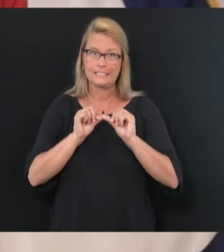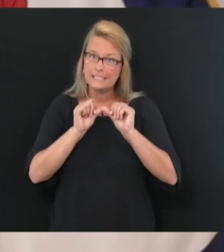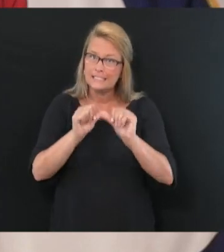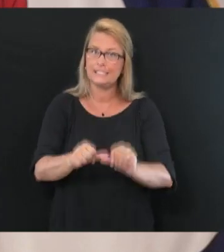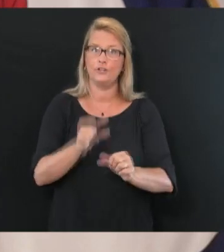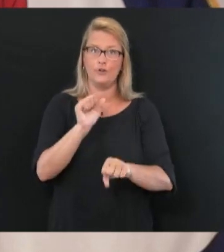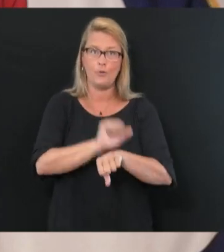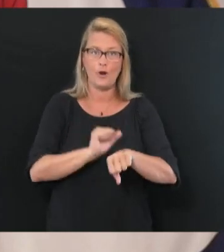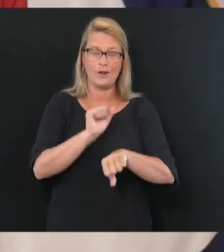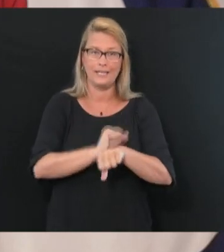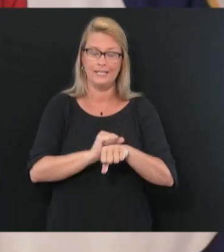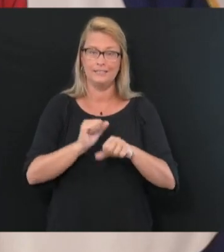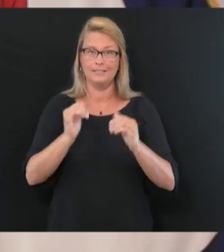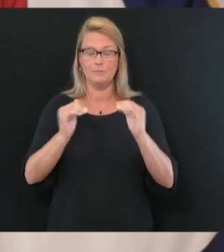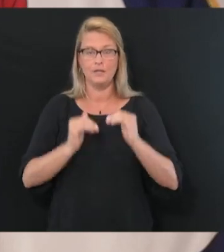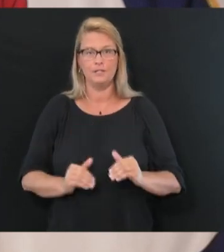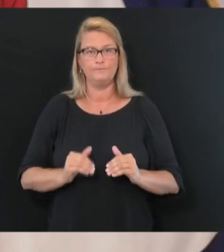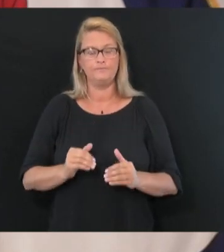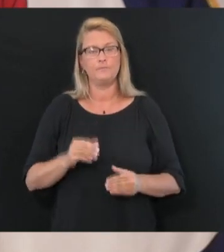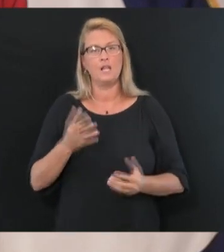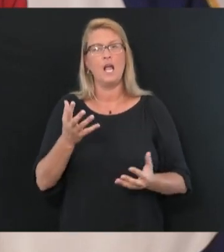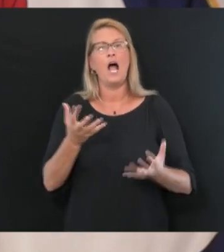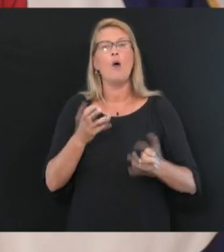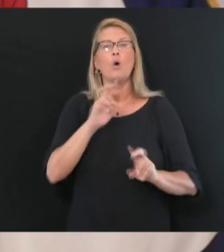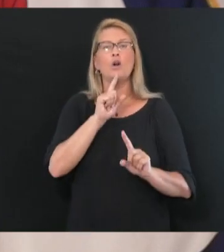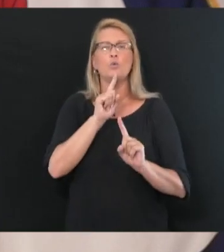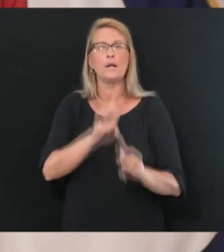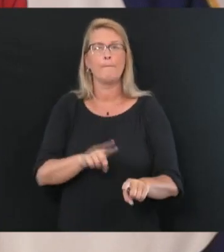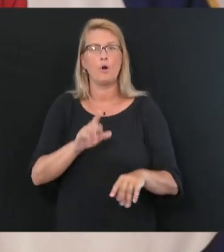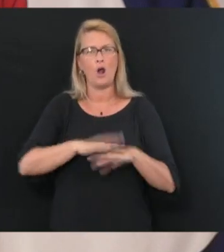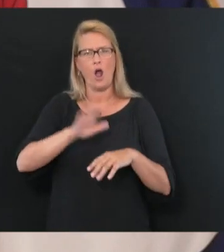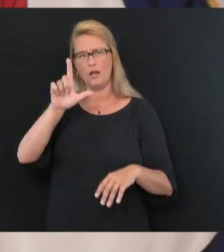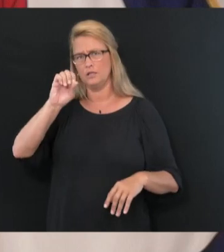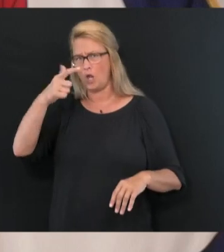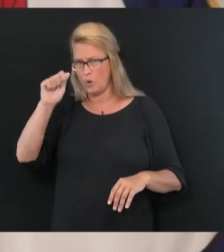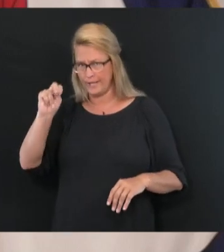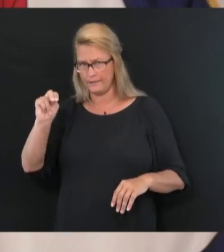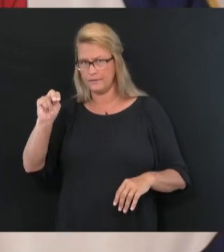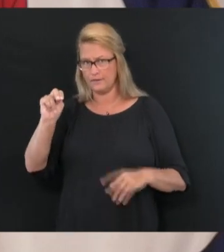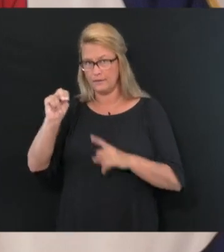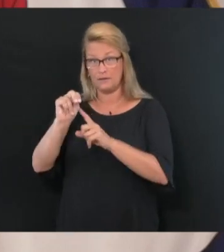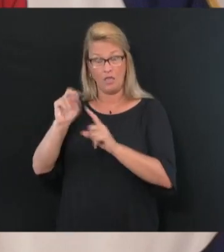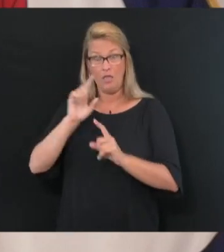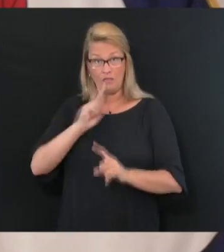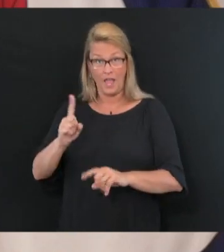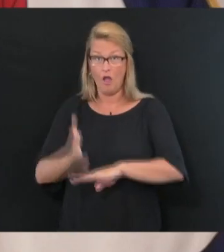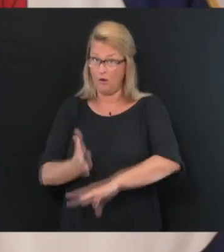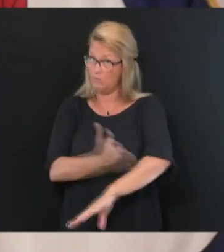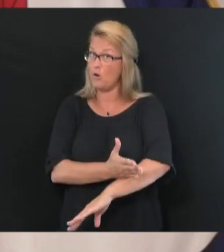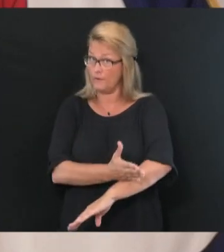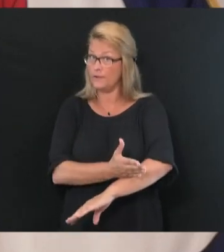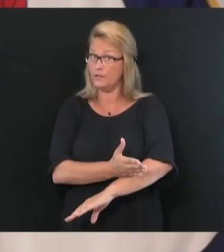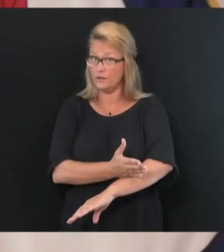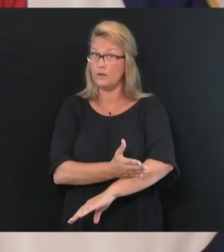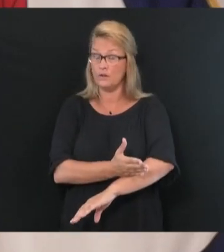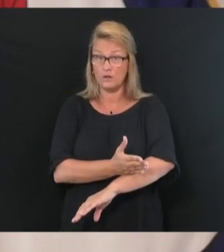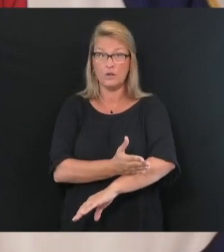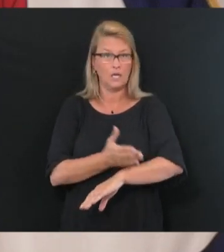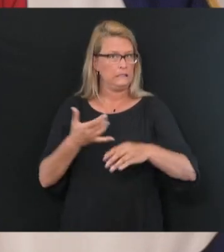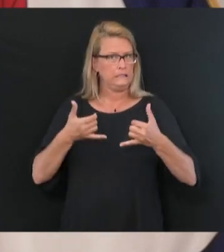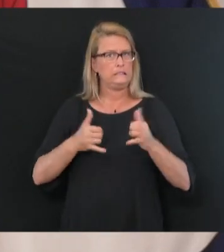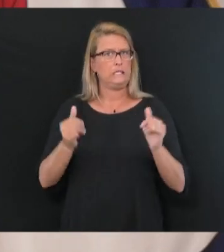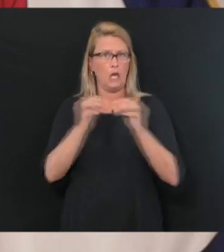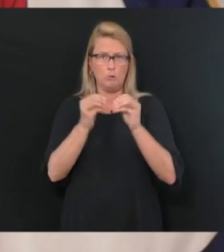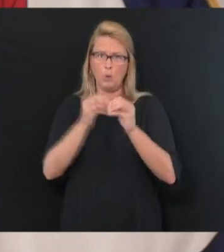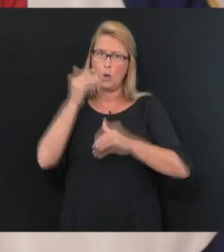best we can. Now, before I go any further, let me report just a second on Logan. Logan's doing better. Now, it's still got a long ways to